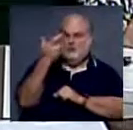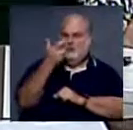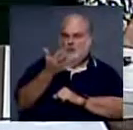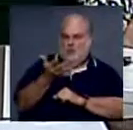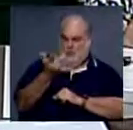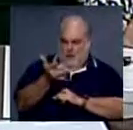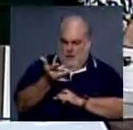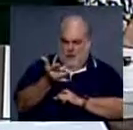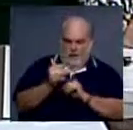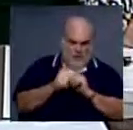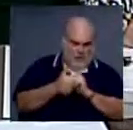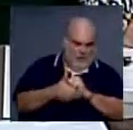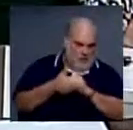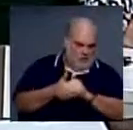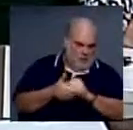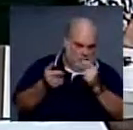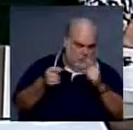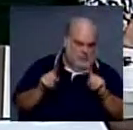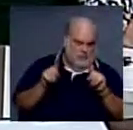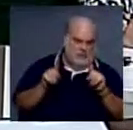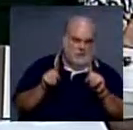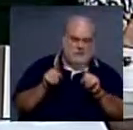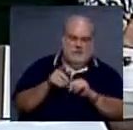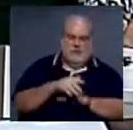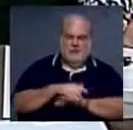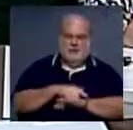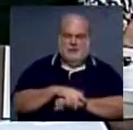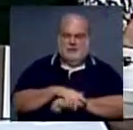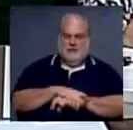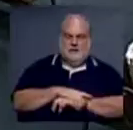working and how can we make them work for us in the community.